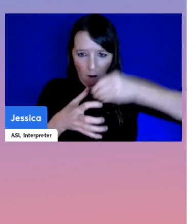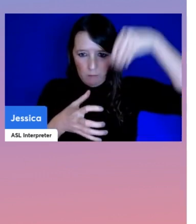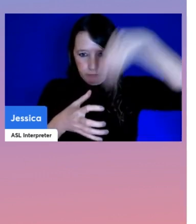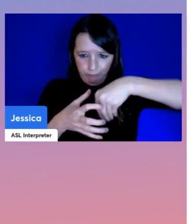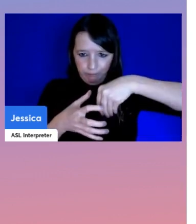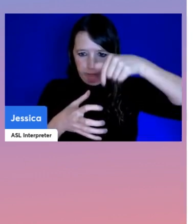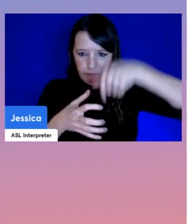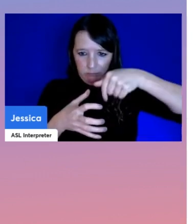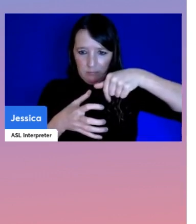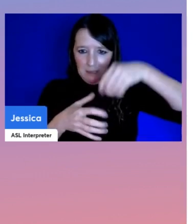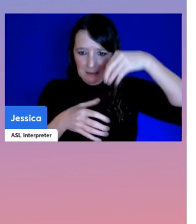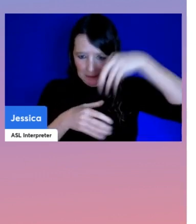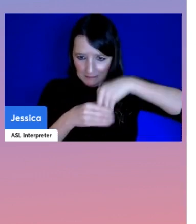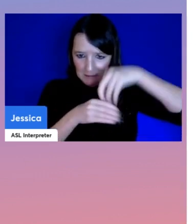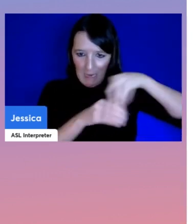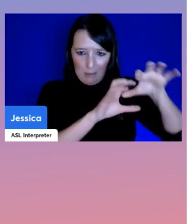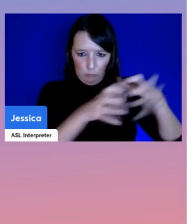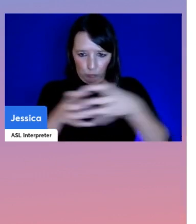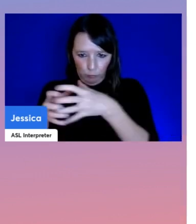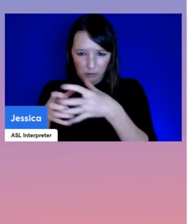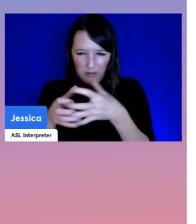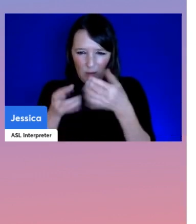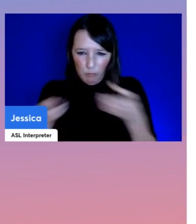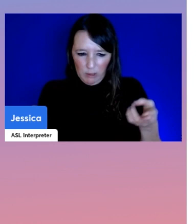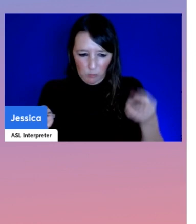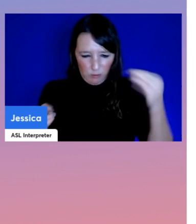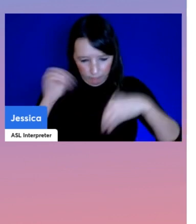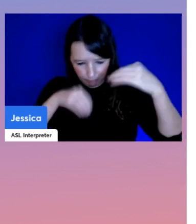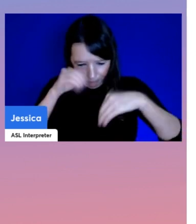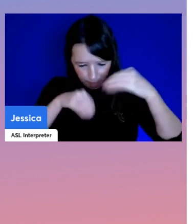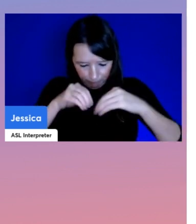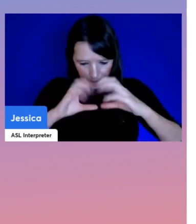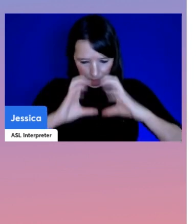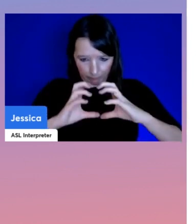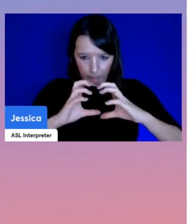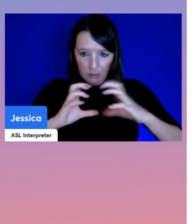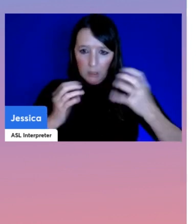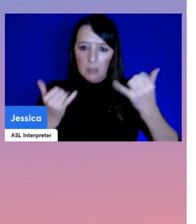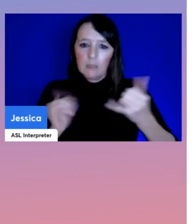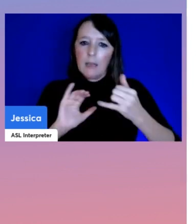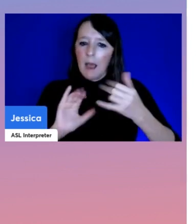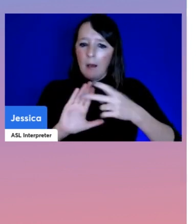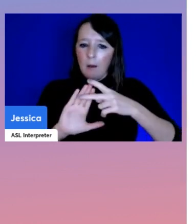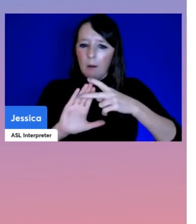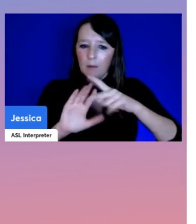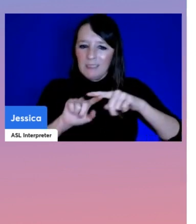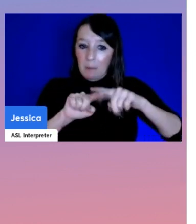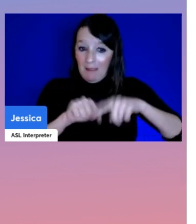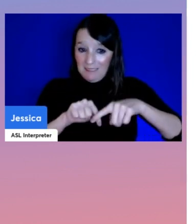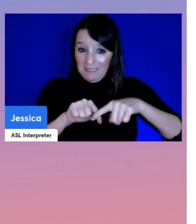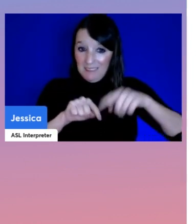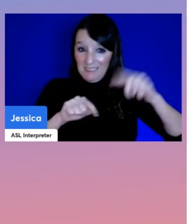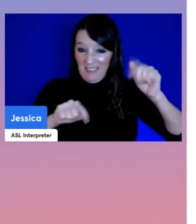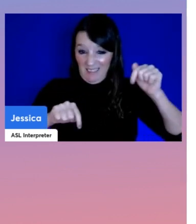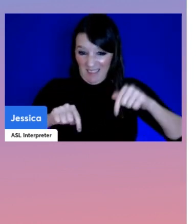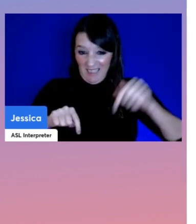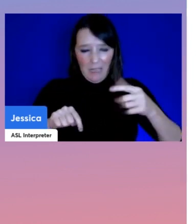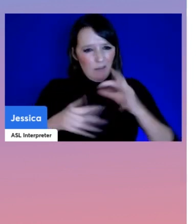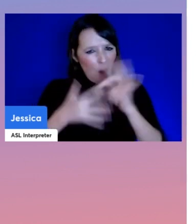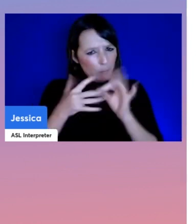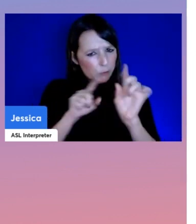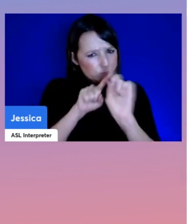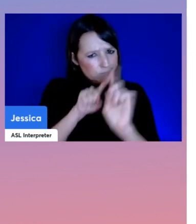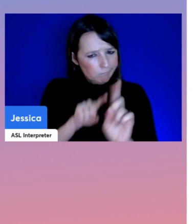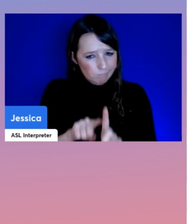of resource groups. So when it comes to dependencies like this, you have a number of options. You can use the